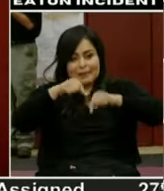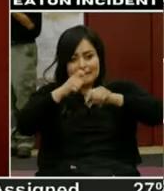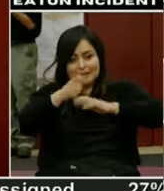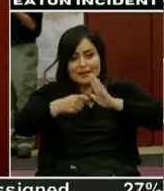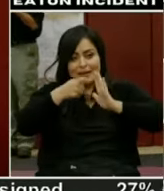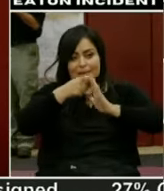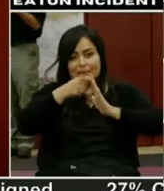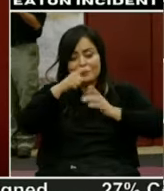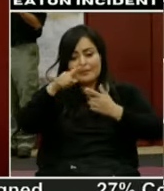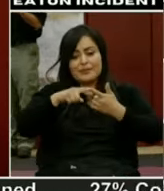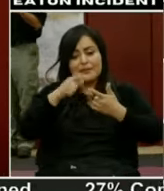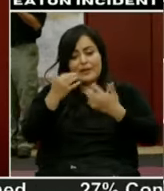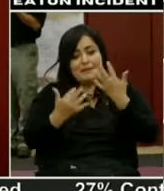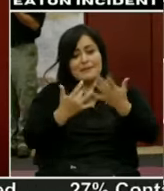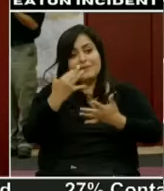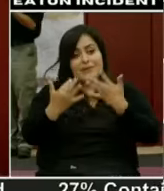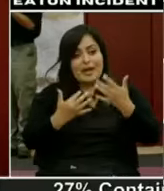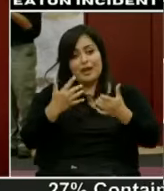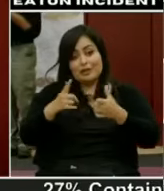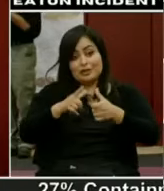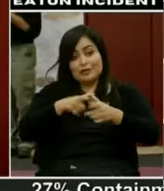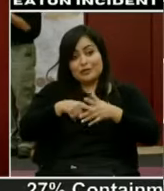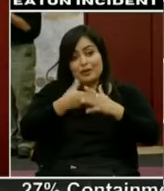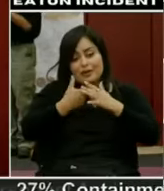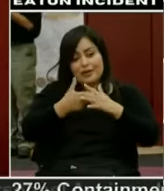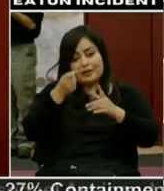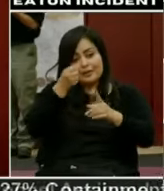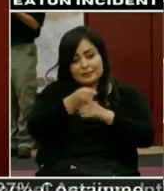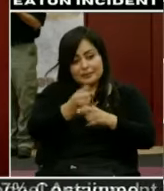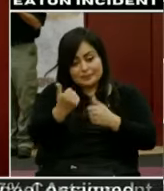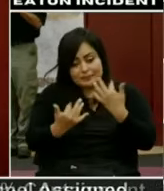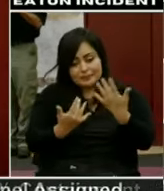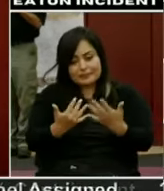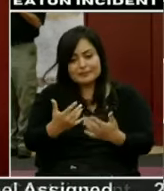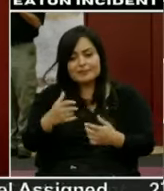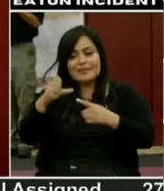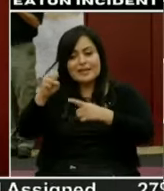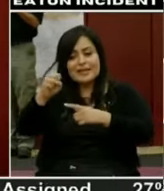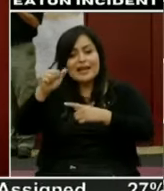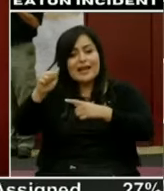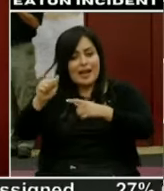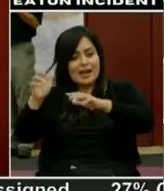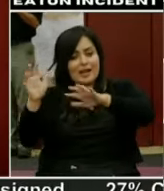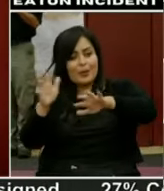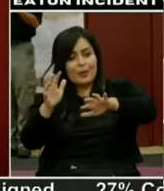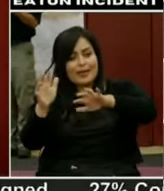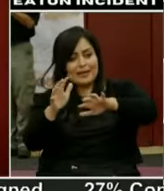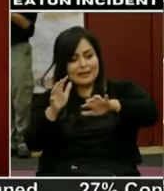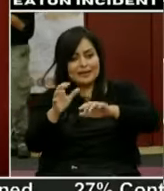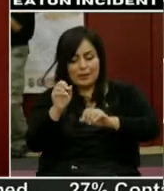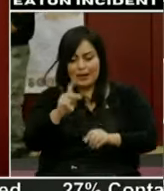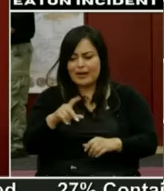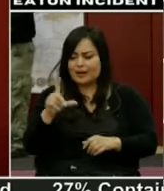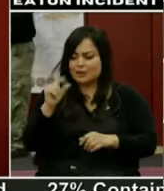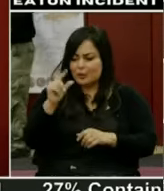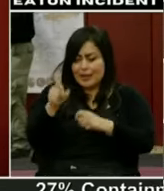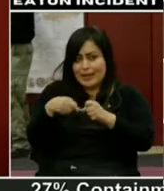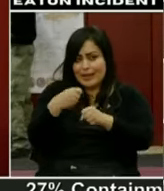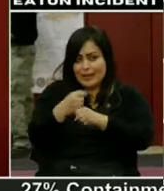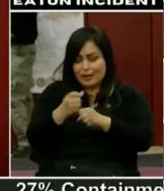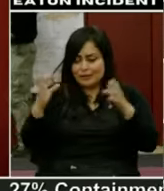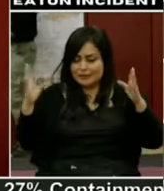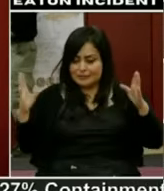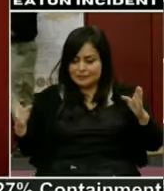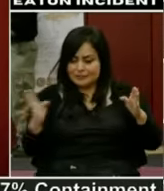fire first ignited, the typical Santa Ana, so if you look at 20 years of weather, the typical Santa